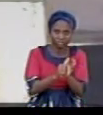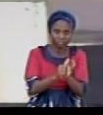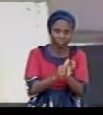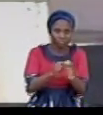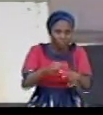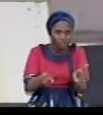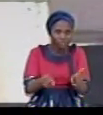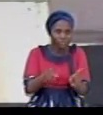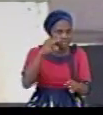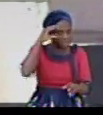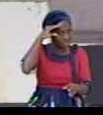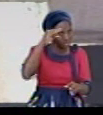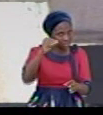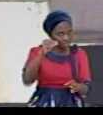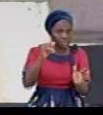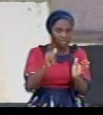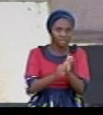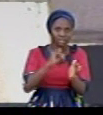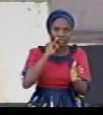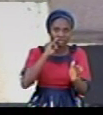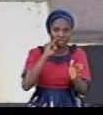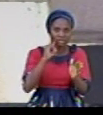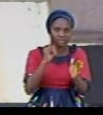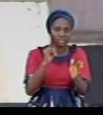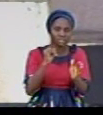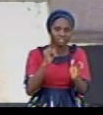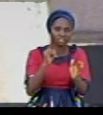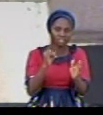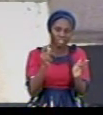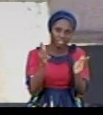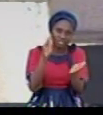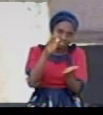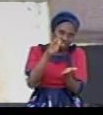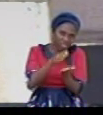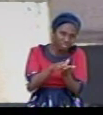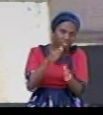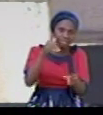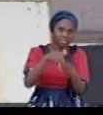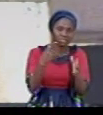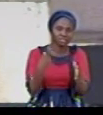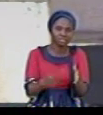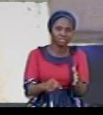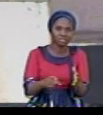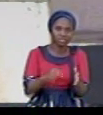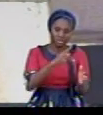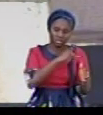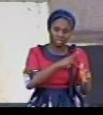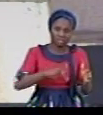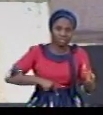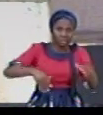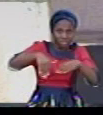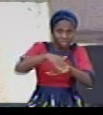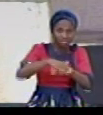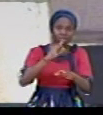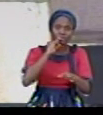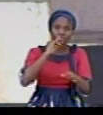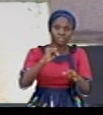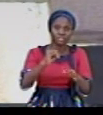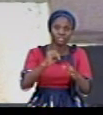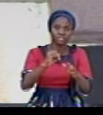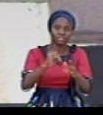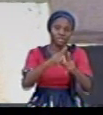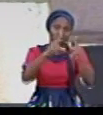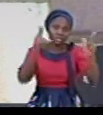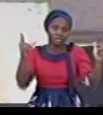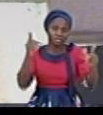is least in the kingdom is greater than John the Baptist.